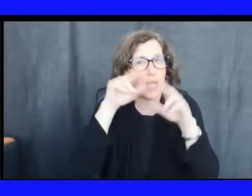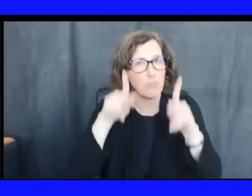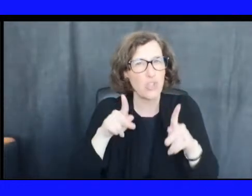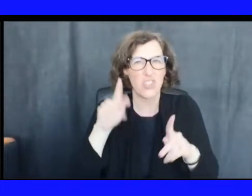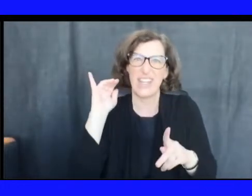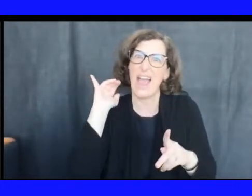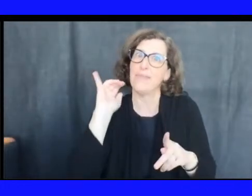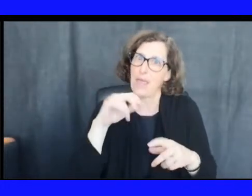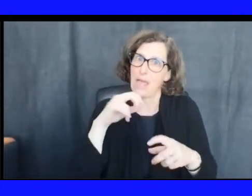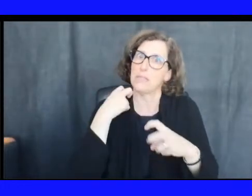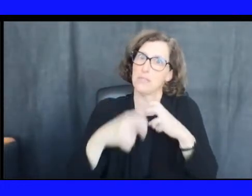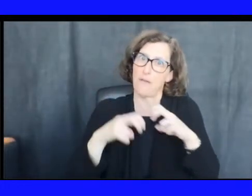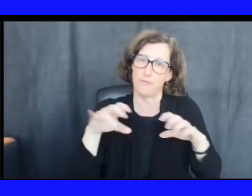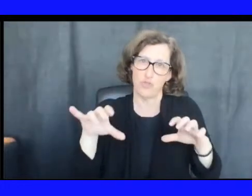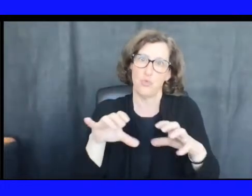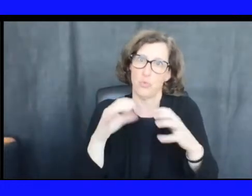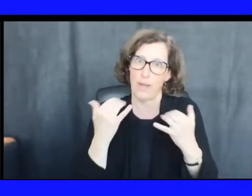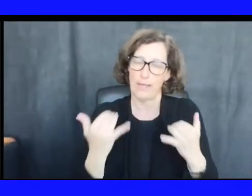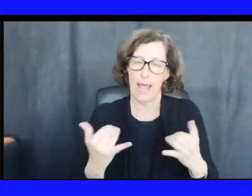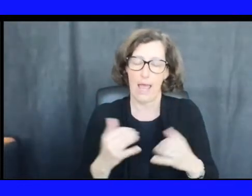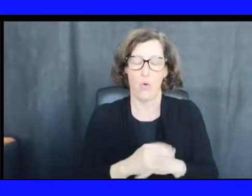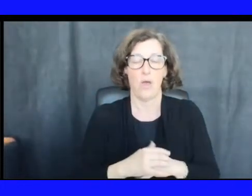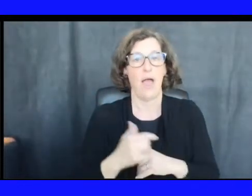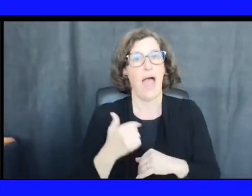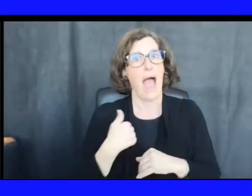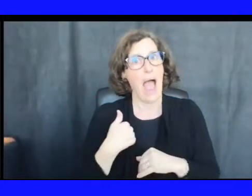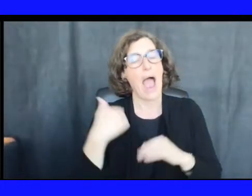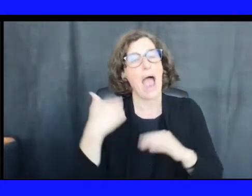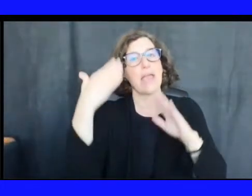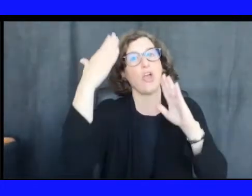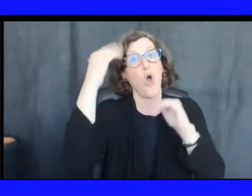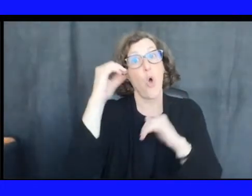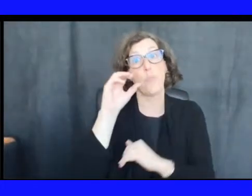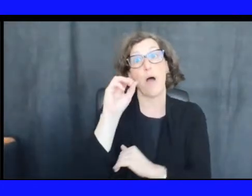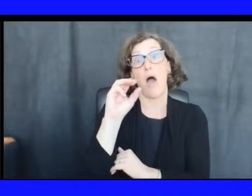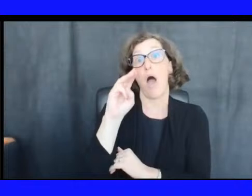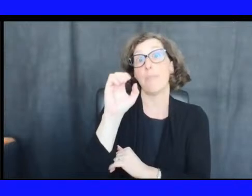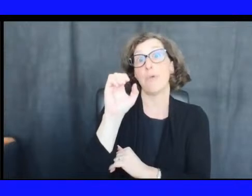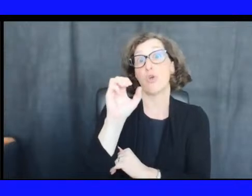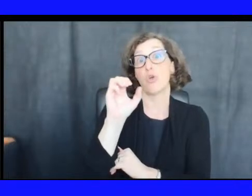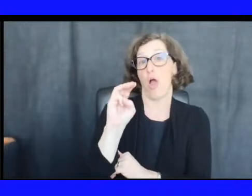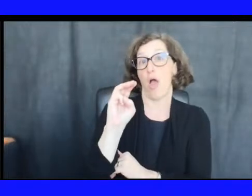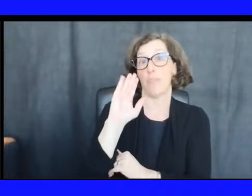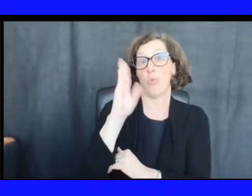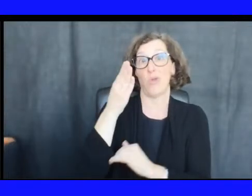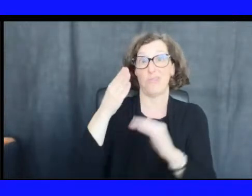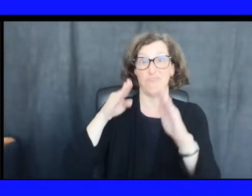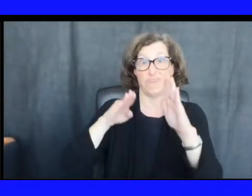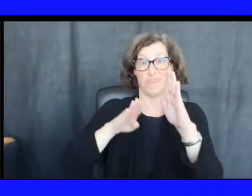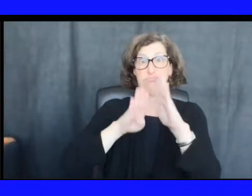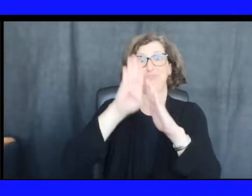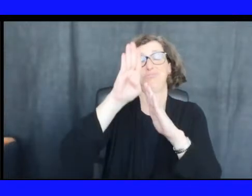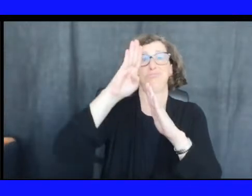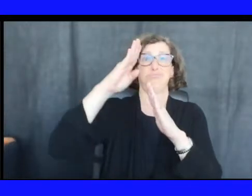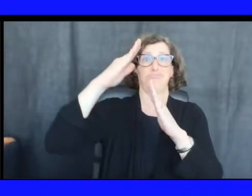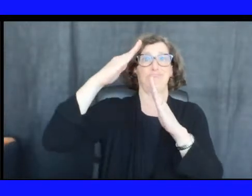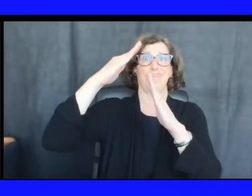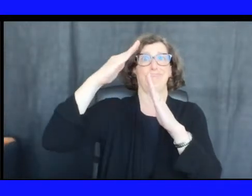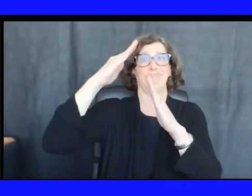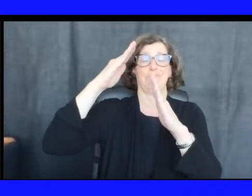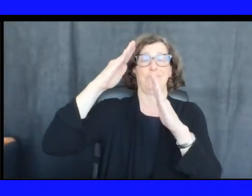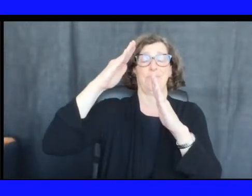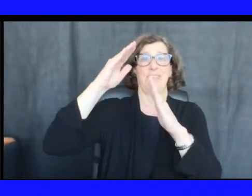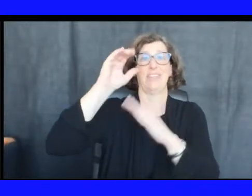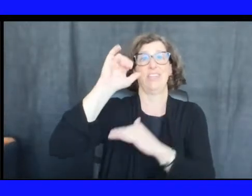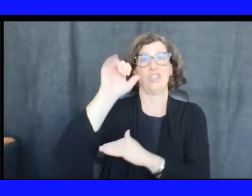people are craving. They're craving human interactions. They're craving being with their families. They're